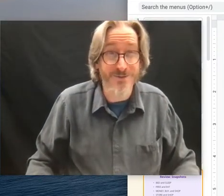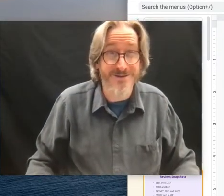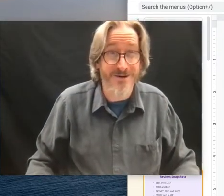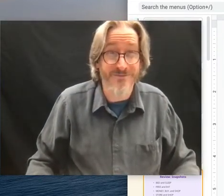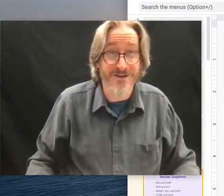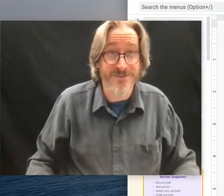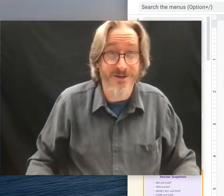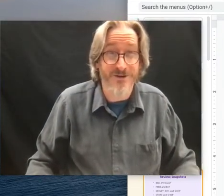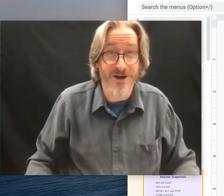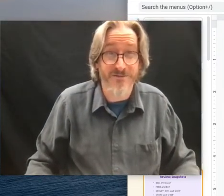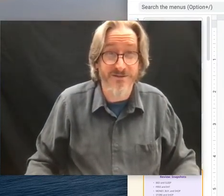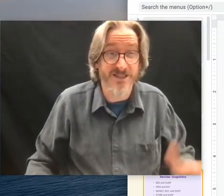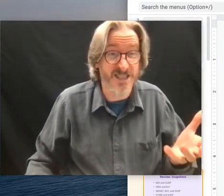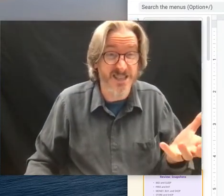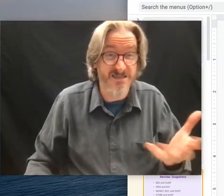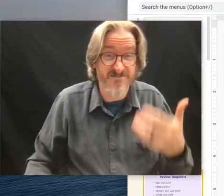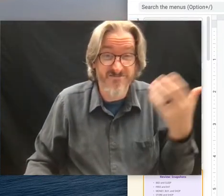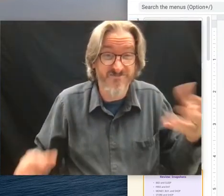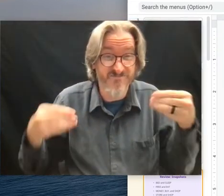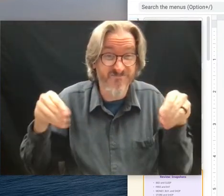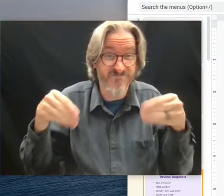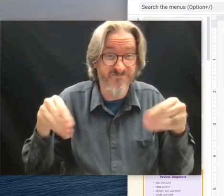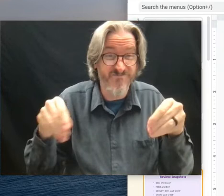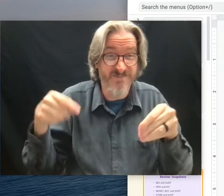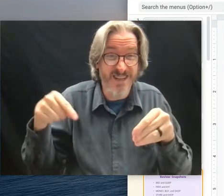I don't fingerspell it very often, just because,